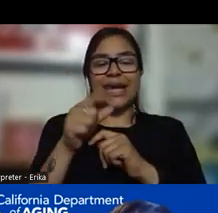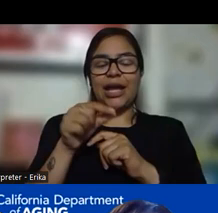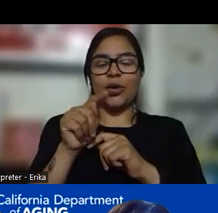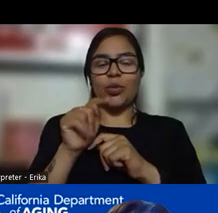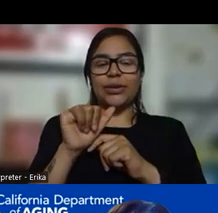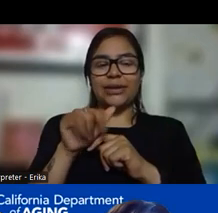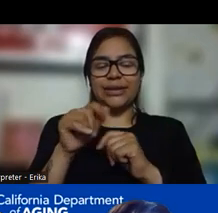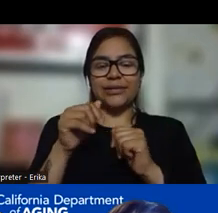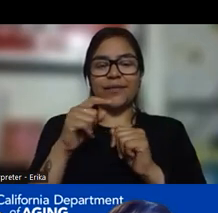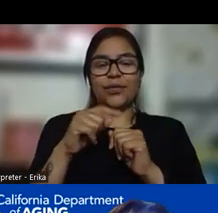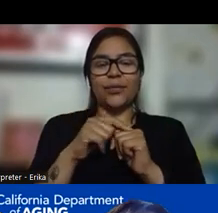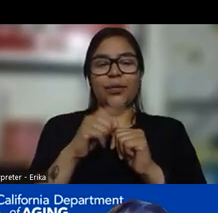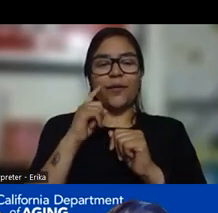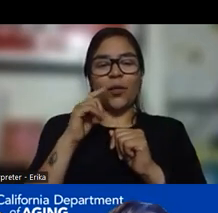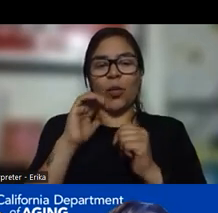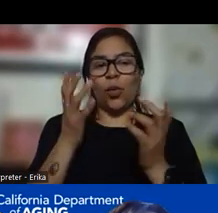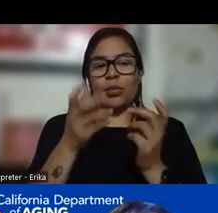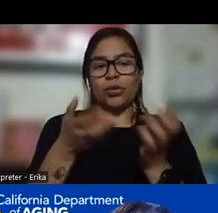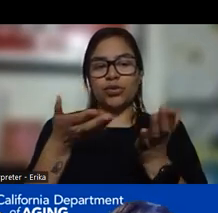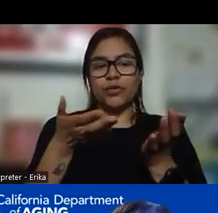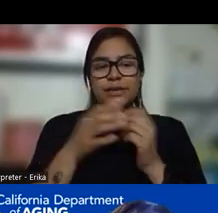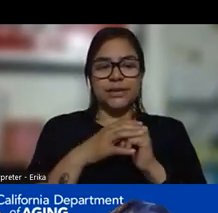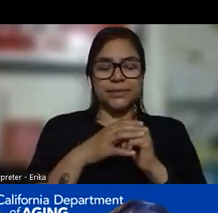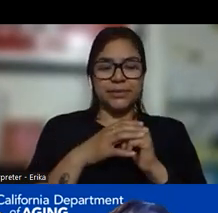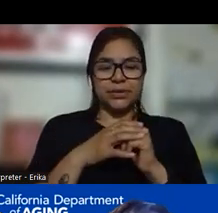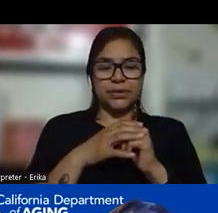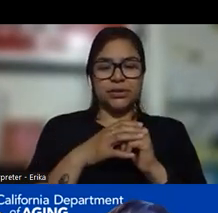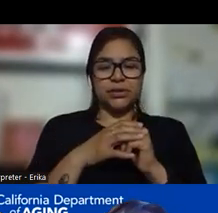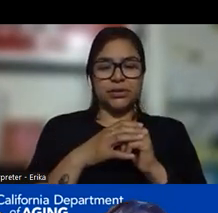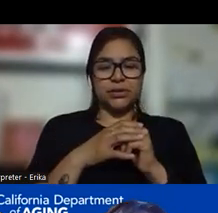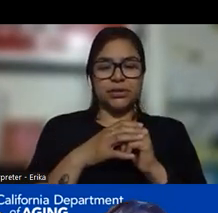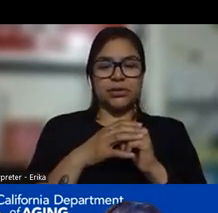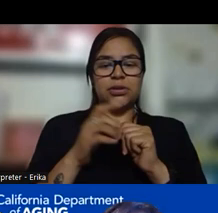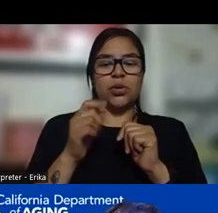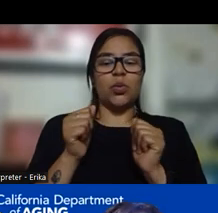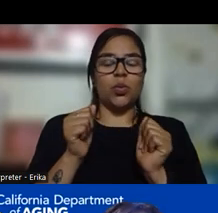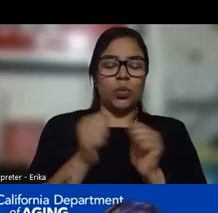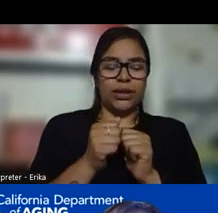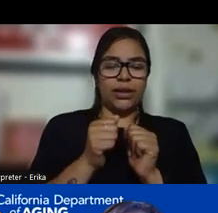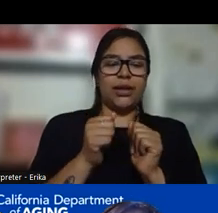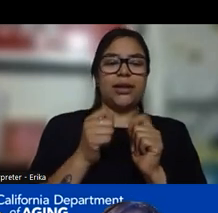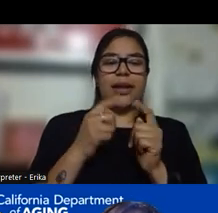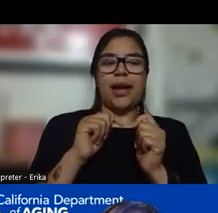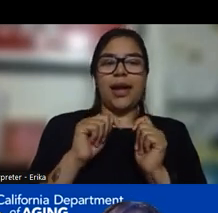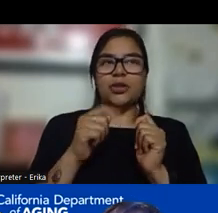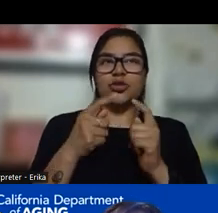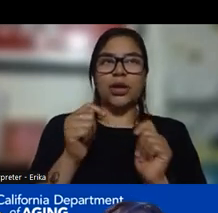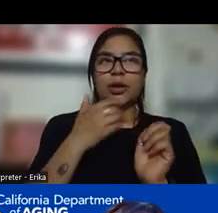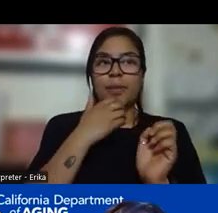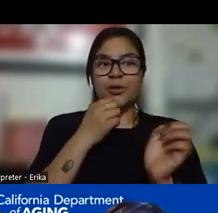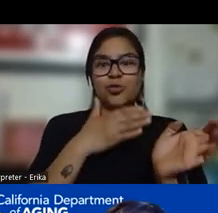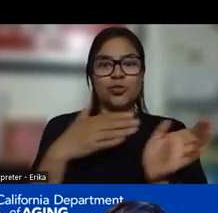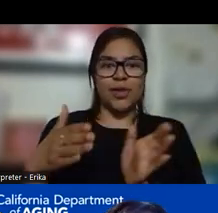California Health and Human Services, through our statutes, through our strategic planning. We are just